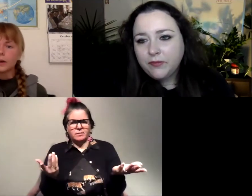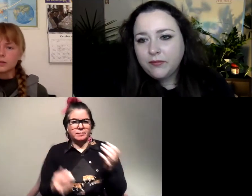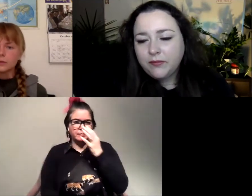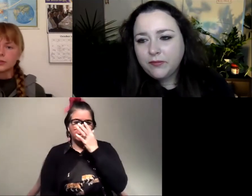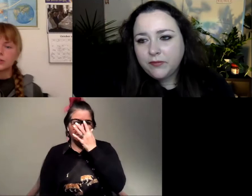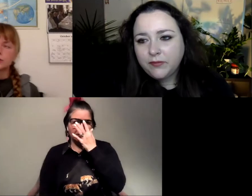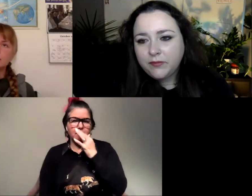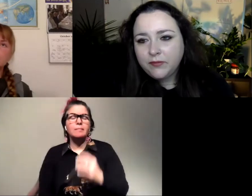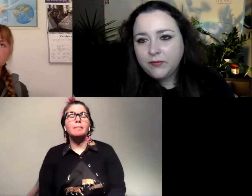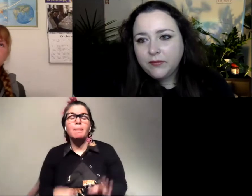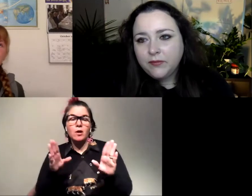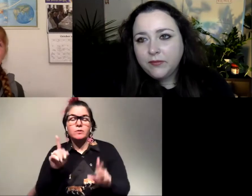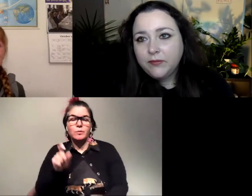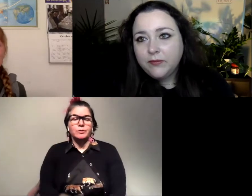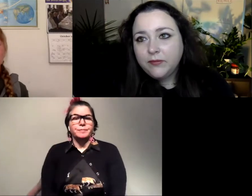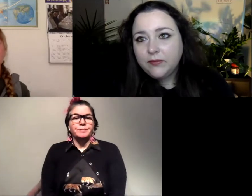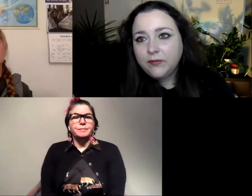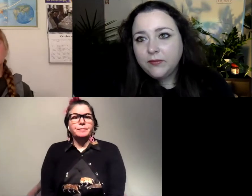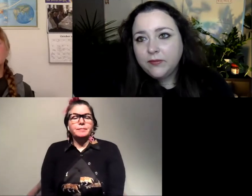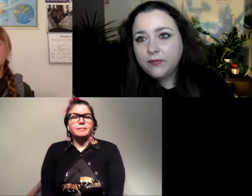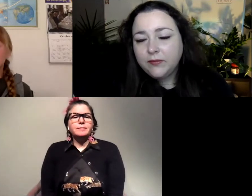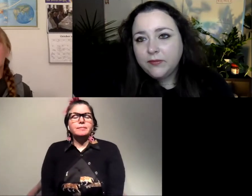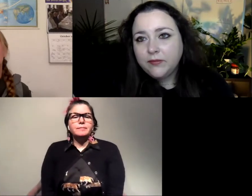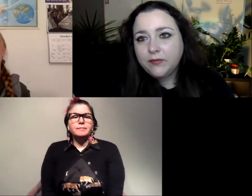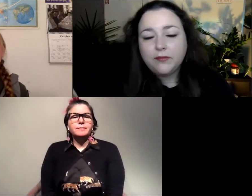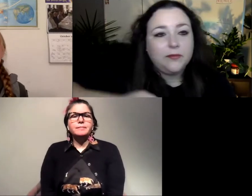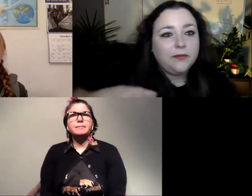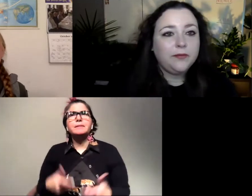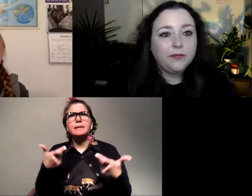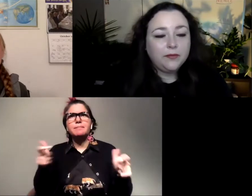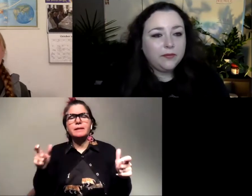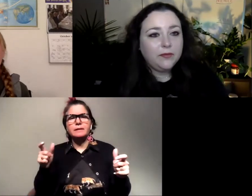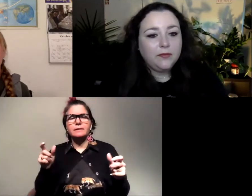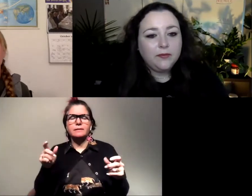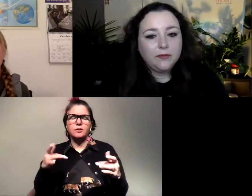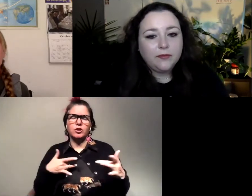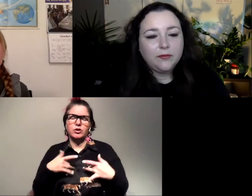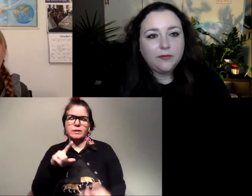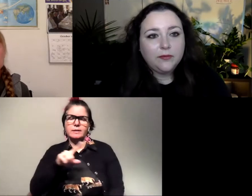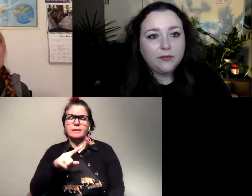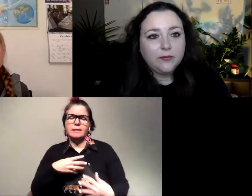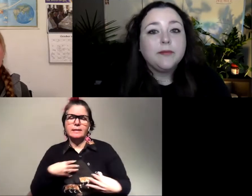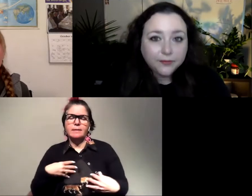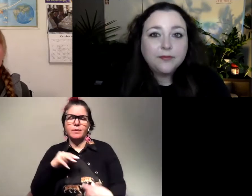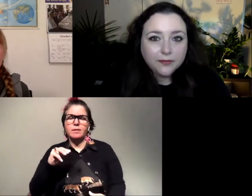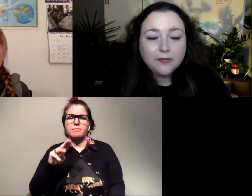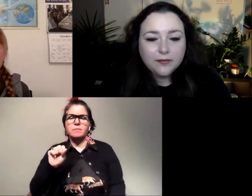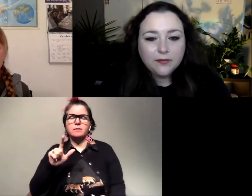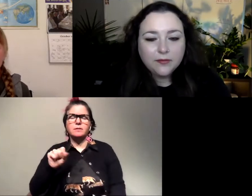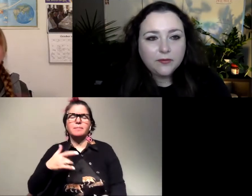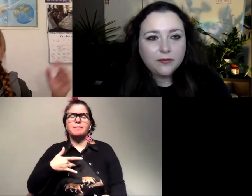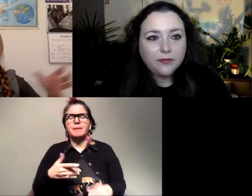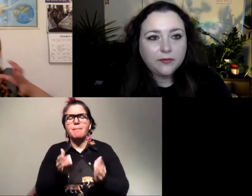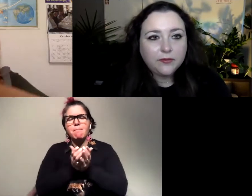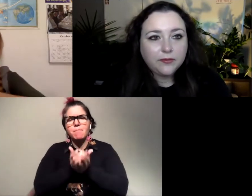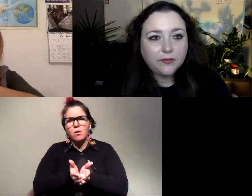Yeah, awesome question. So I know the big issue with zebra mussels tends to be boats. That boats will come,